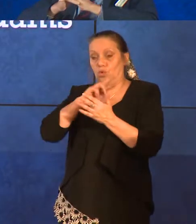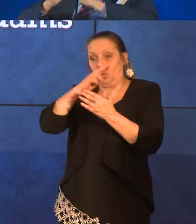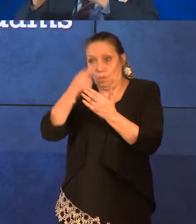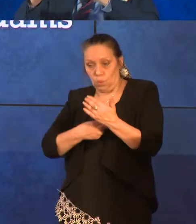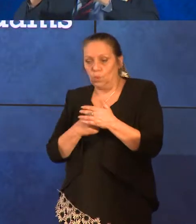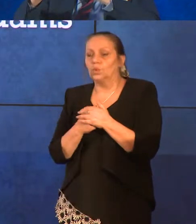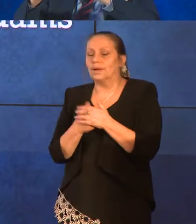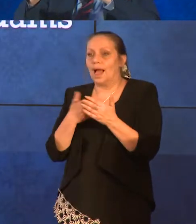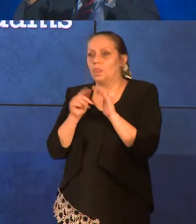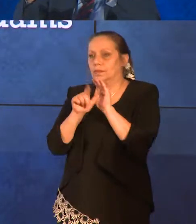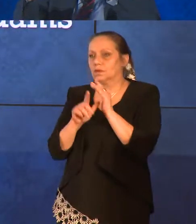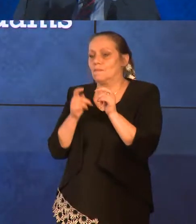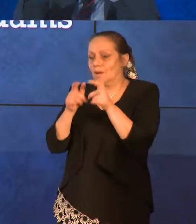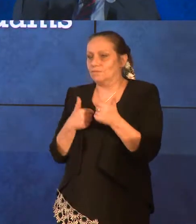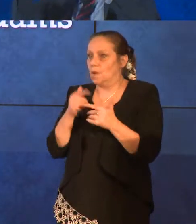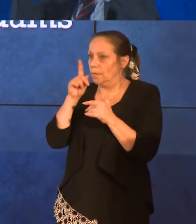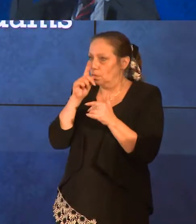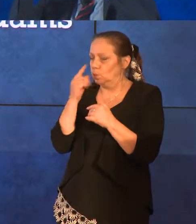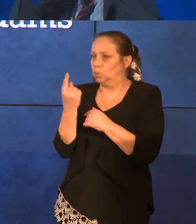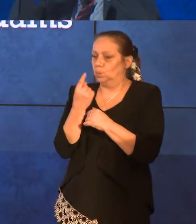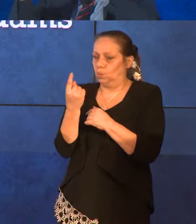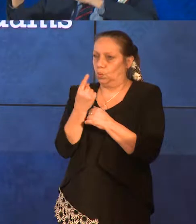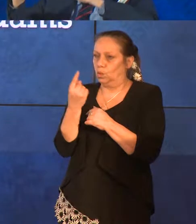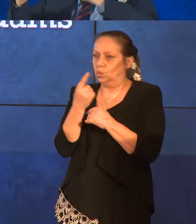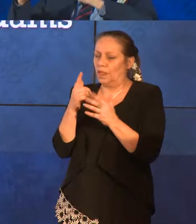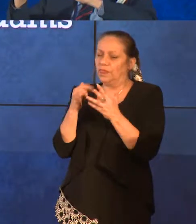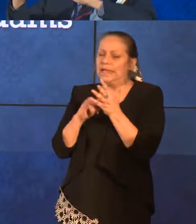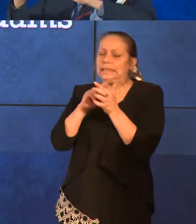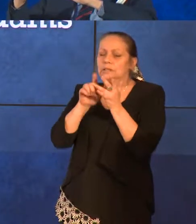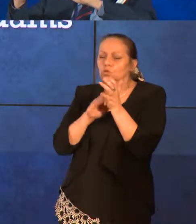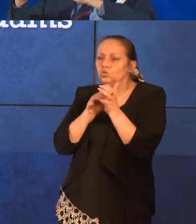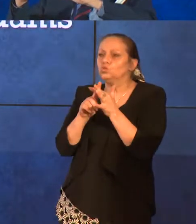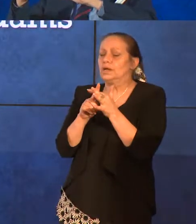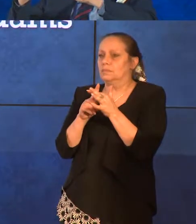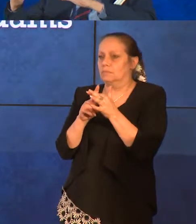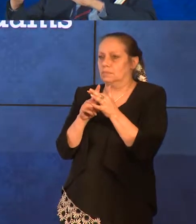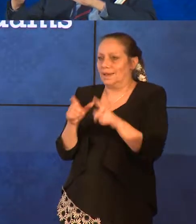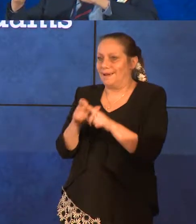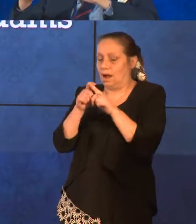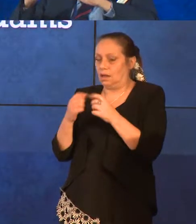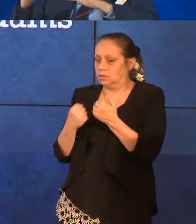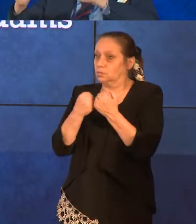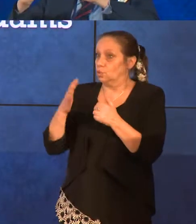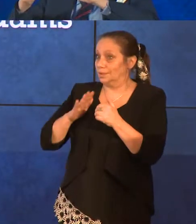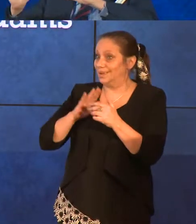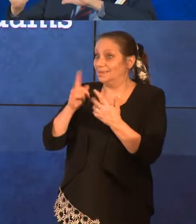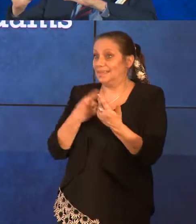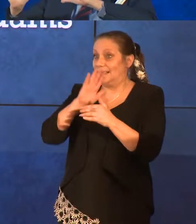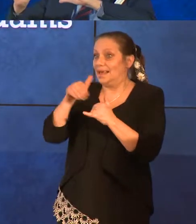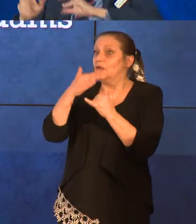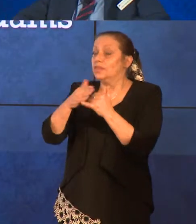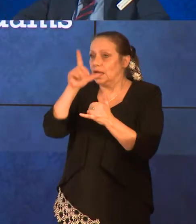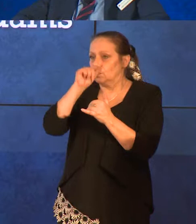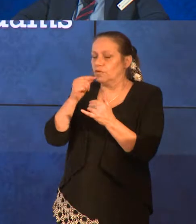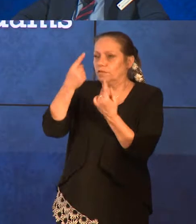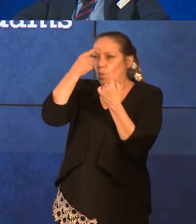afterwards, when it comes to people who are with extremely complex support needs, in the end we have been able to work